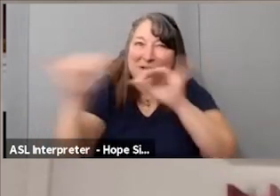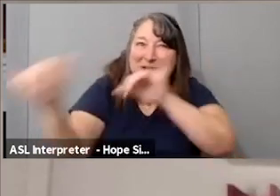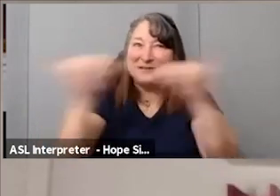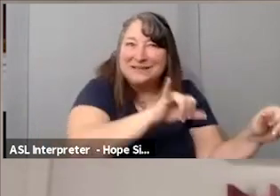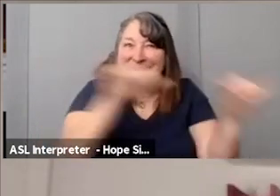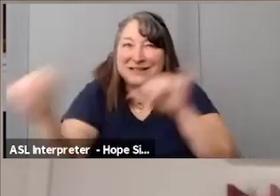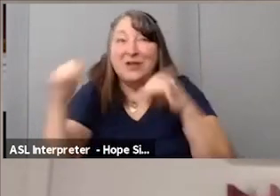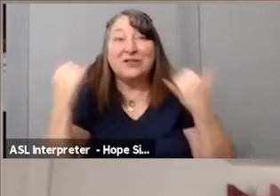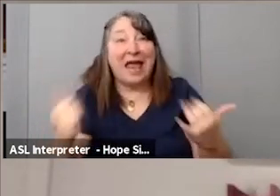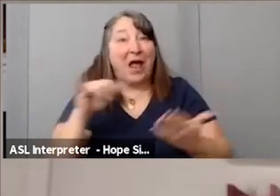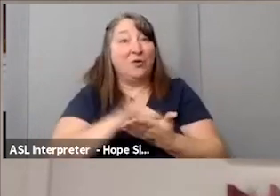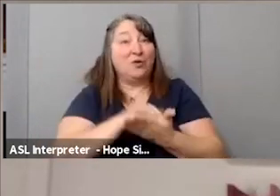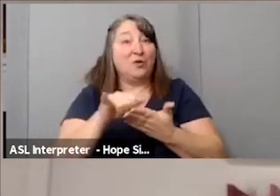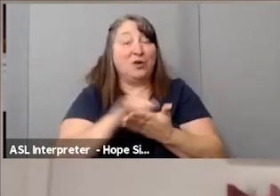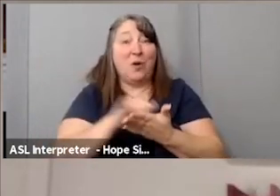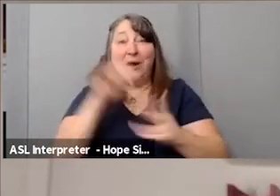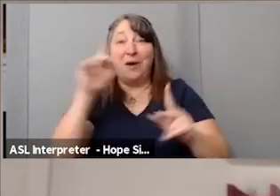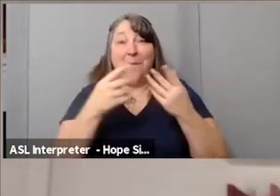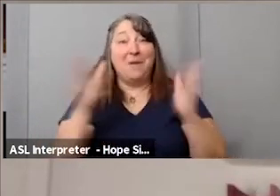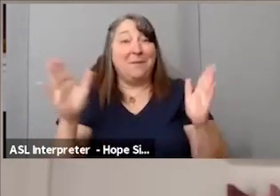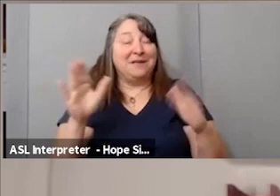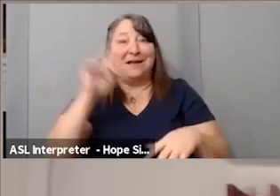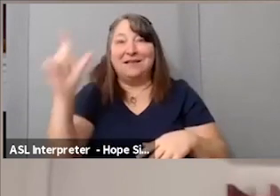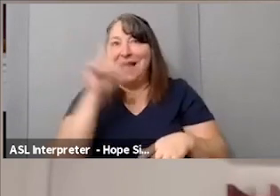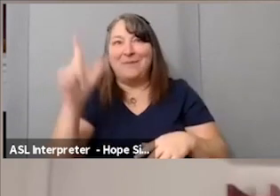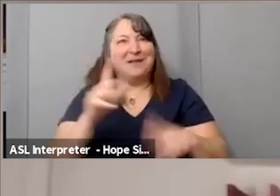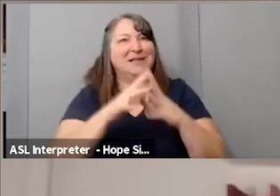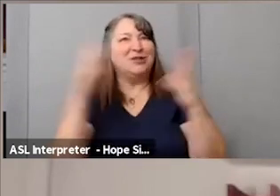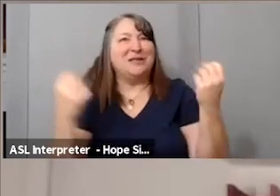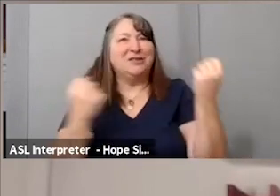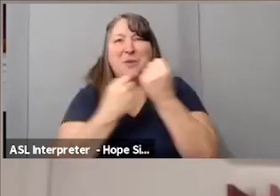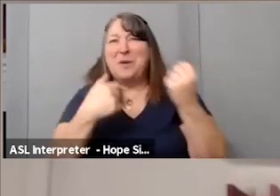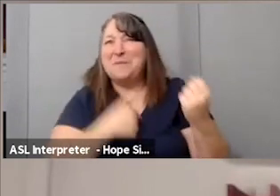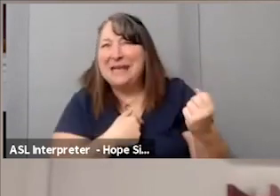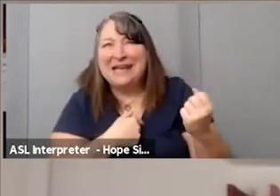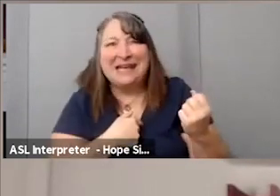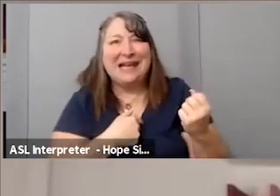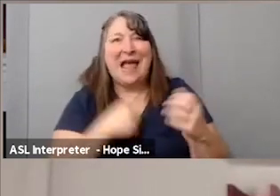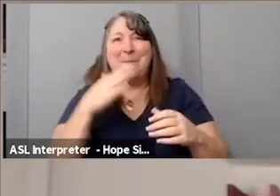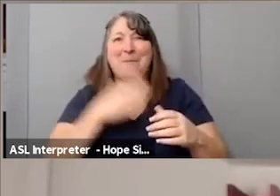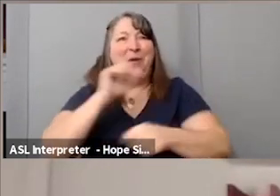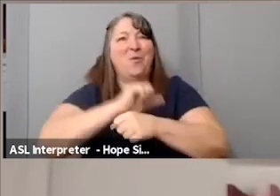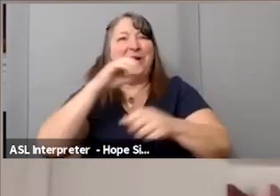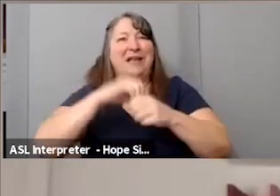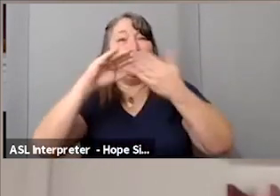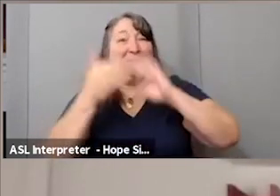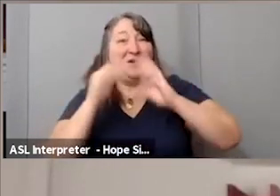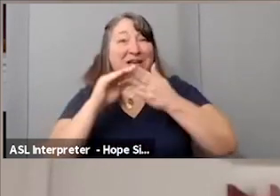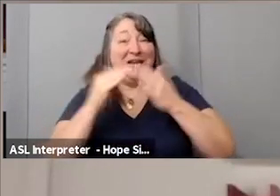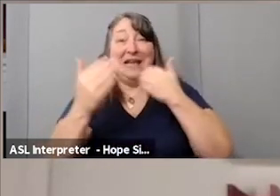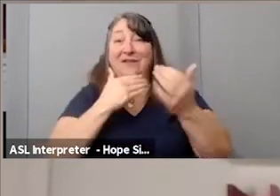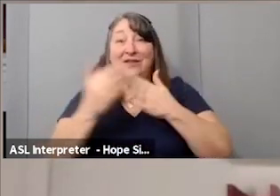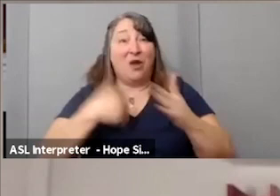Library has done so much to support me in my work in diversity. So Augusta Baker means a lot to me, because I think even though I had no idea who she was when I